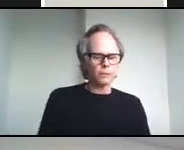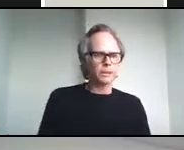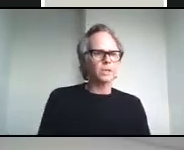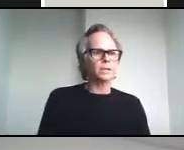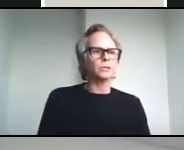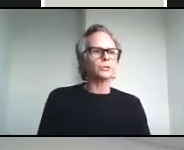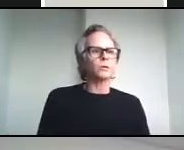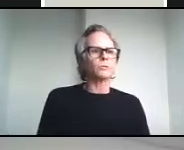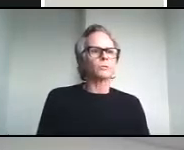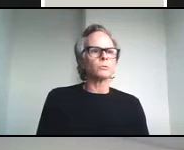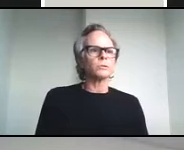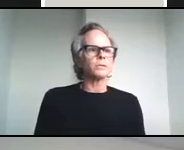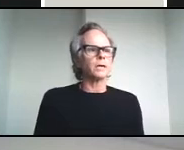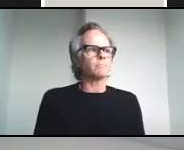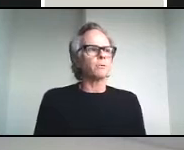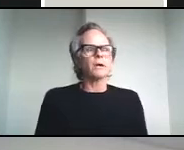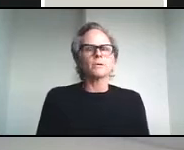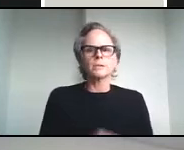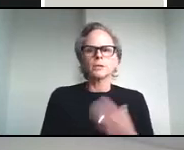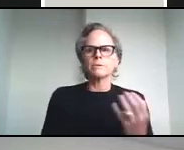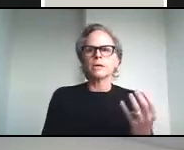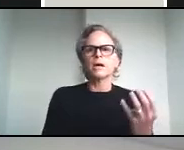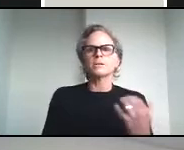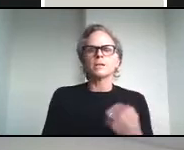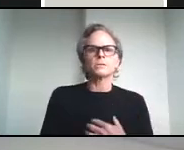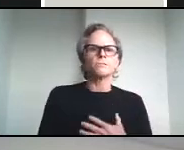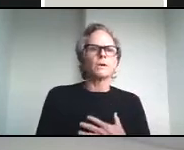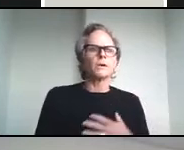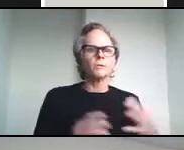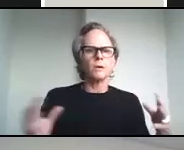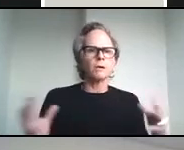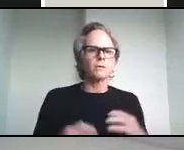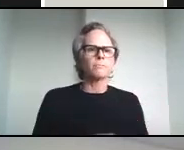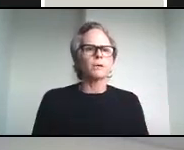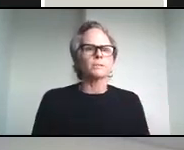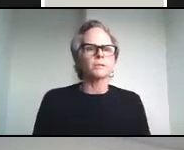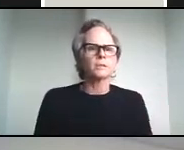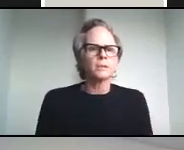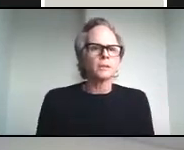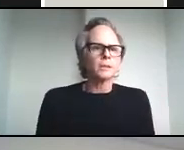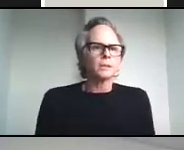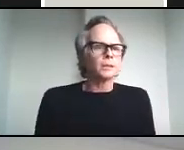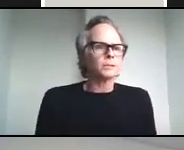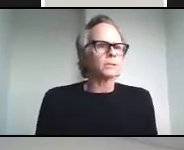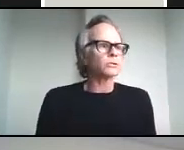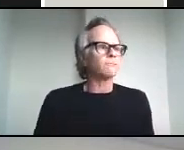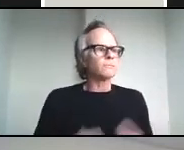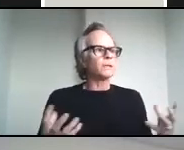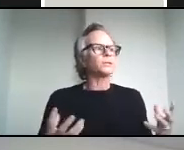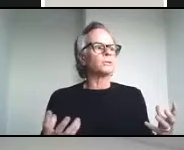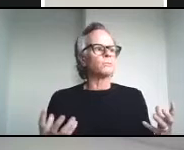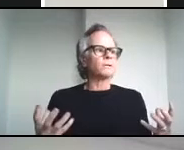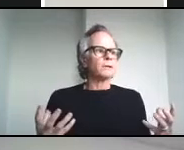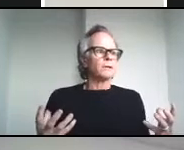evening. Really excited to share with you the design progress, a little bit of context of where we are in the process. Dr.